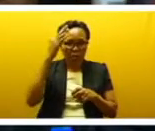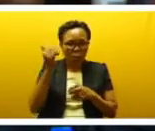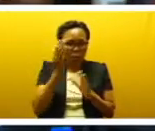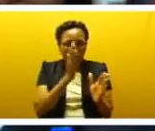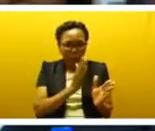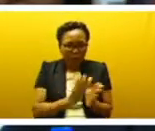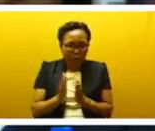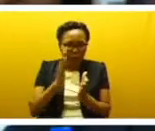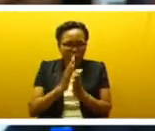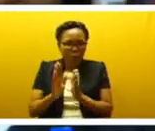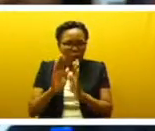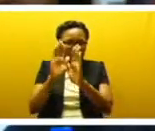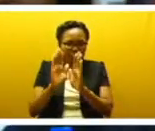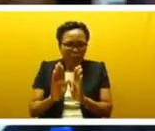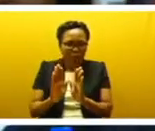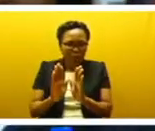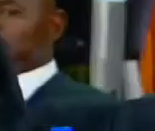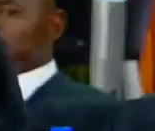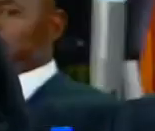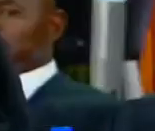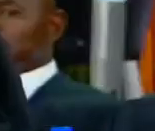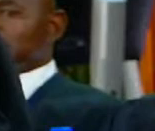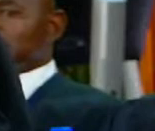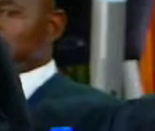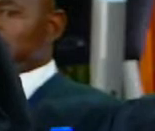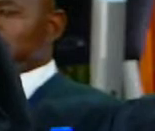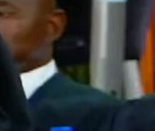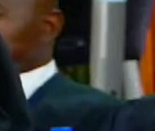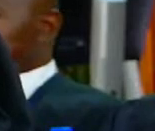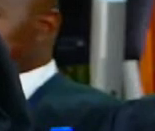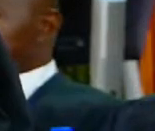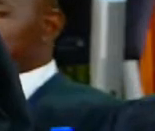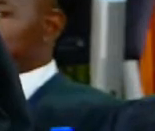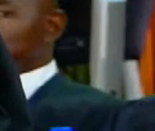was forms were intercepted like this.